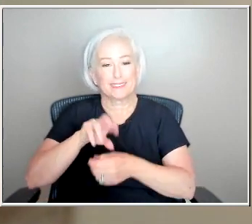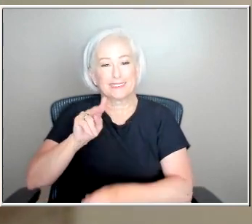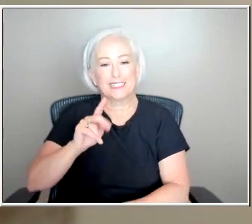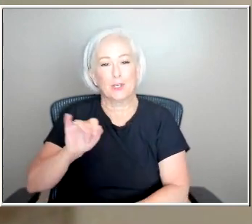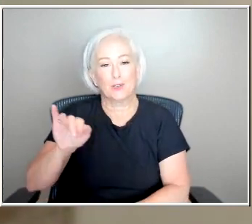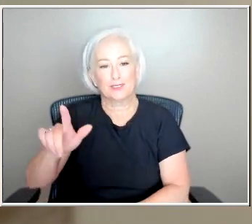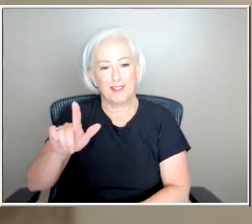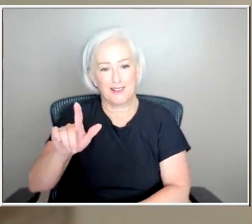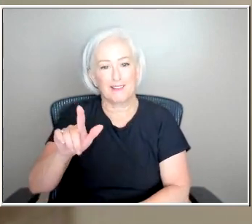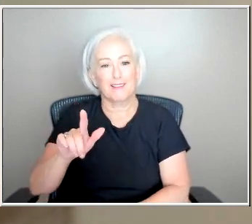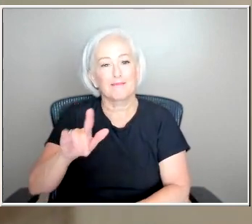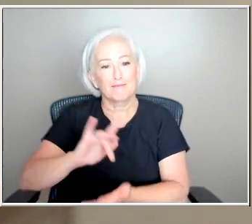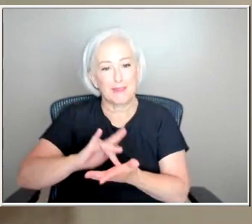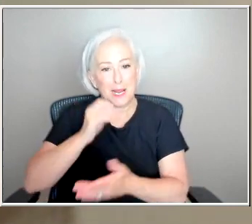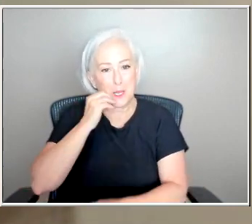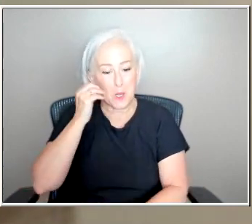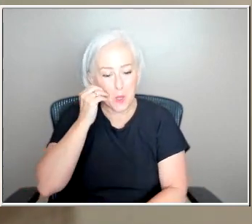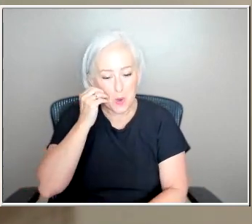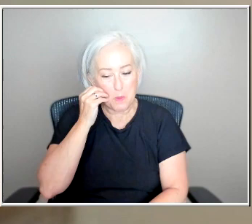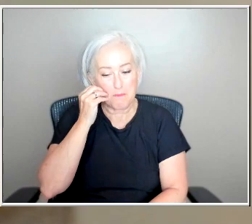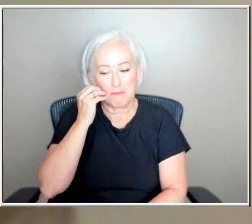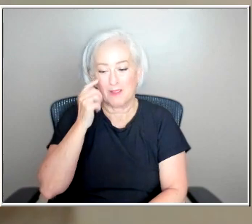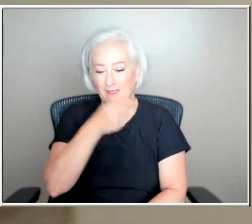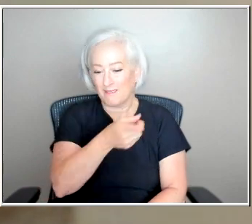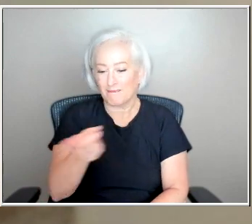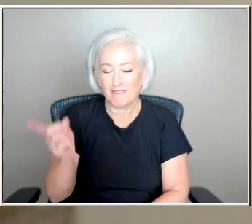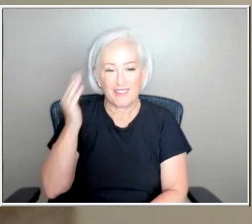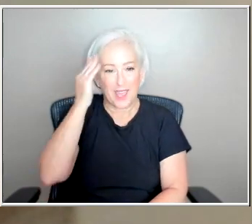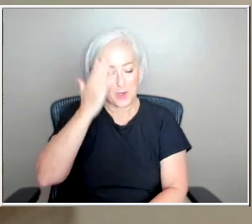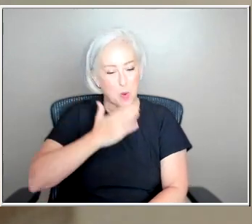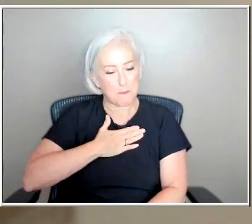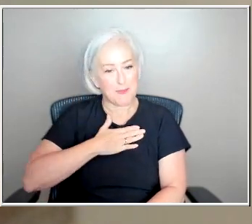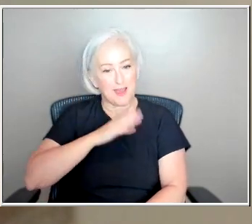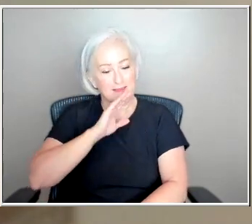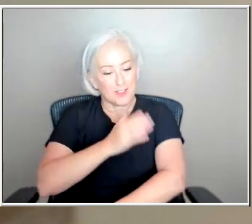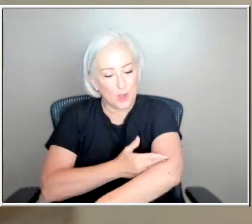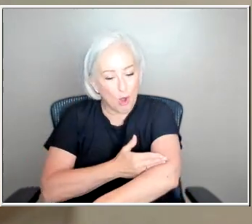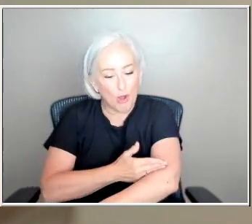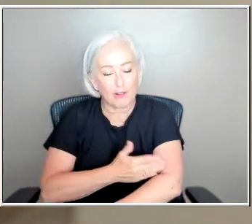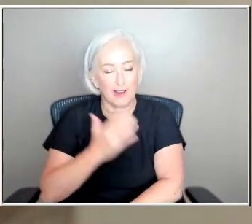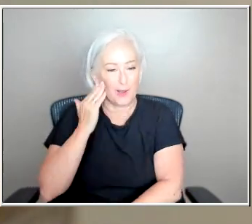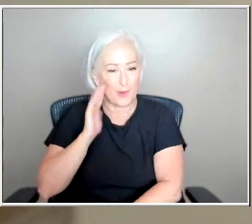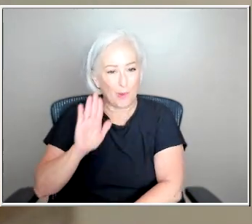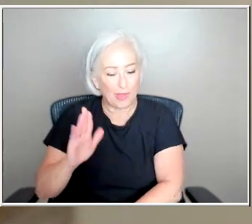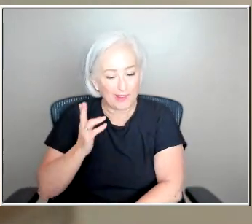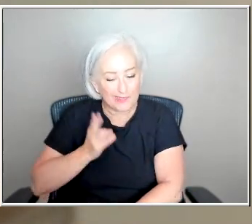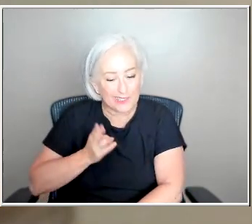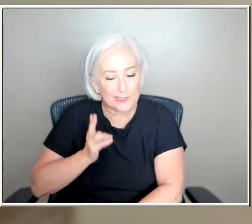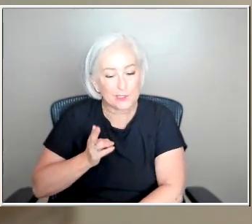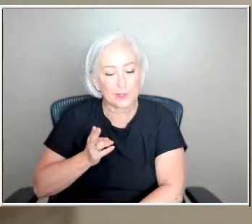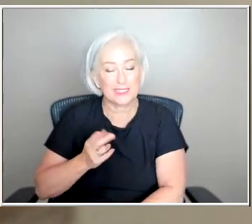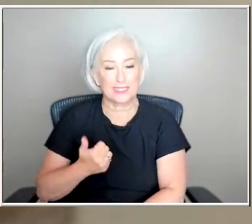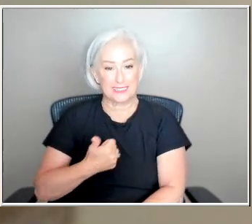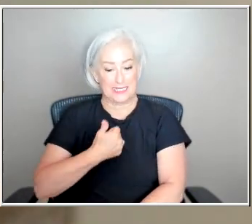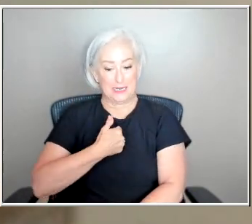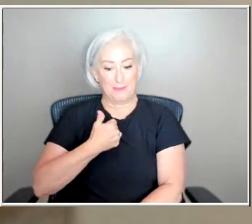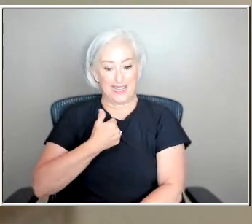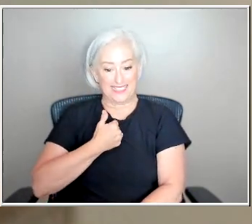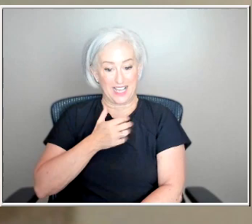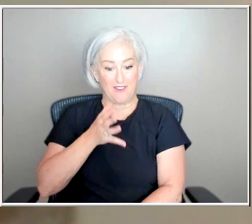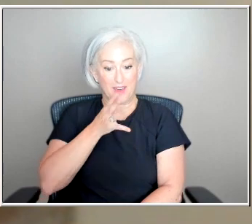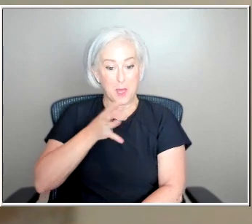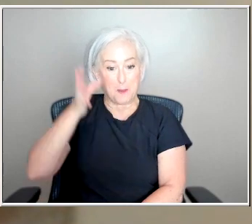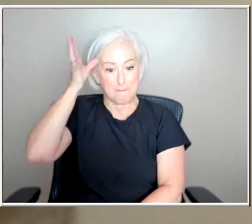is known, that their history is known, and that also as a parent that I am considered part of the medical team. That's been